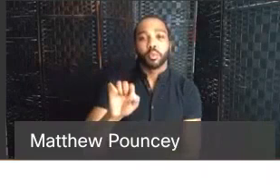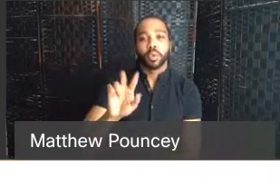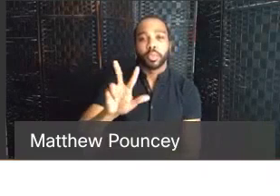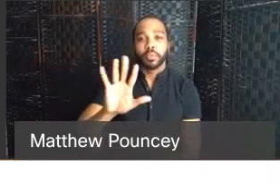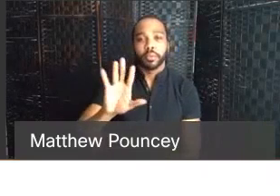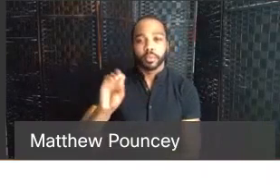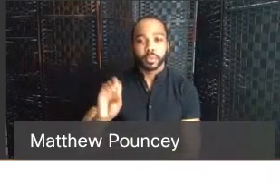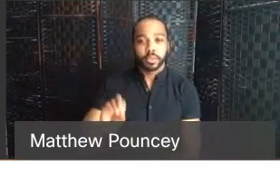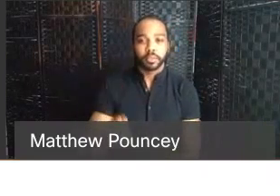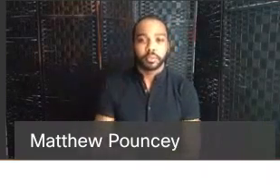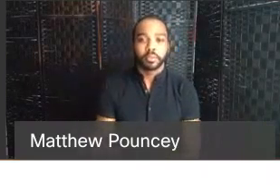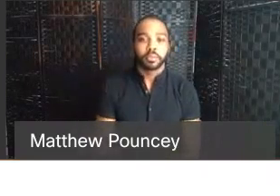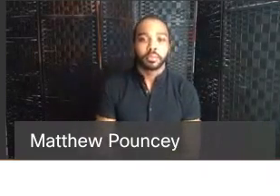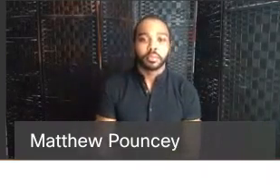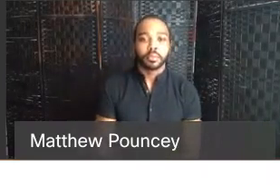7.35%.